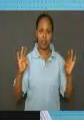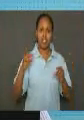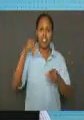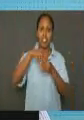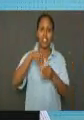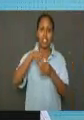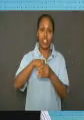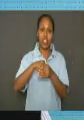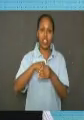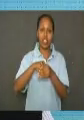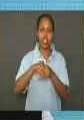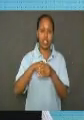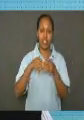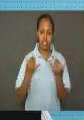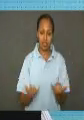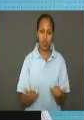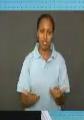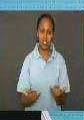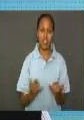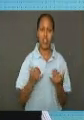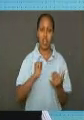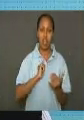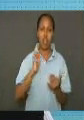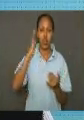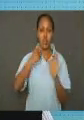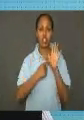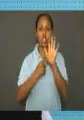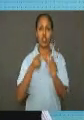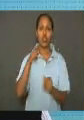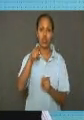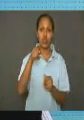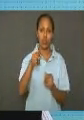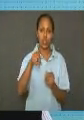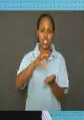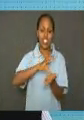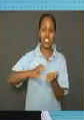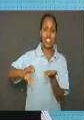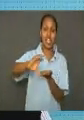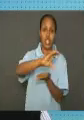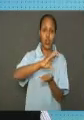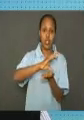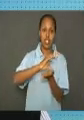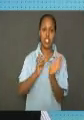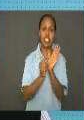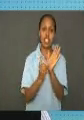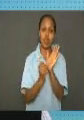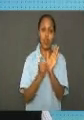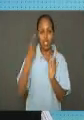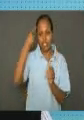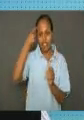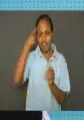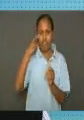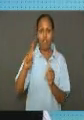In a moment, I will show you the circuit symbols for